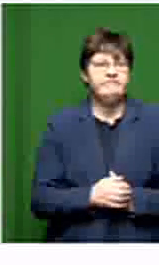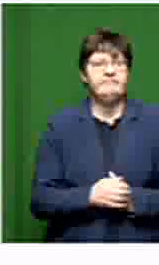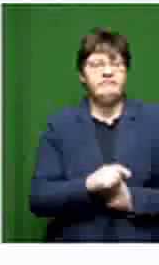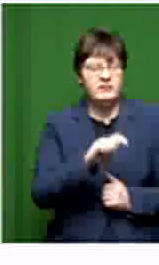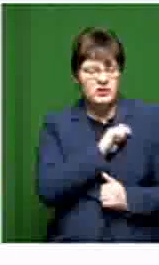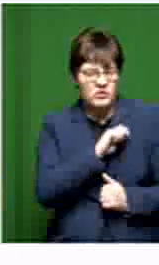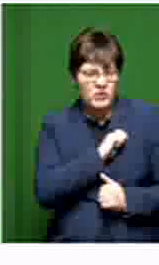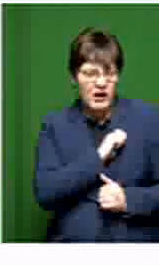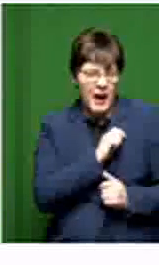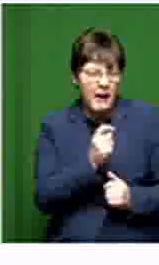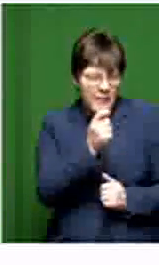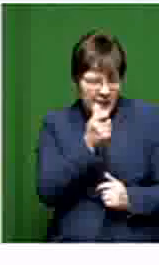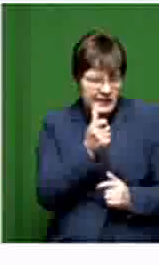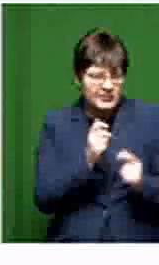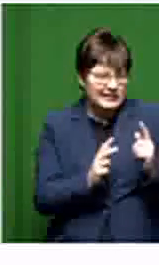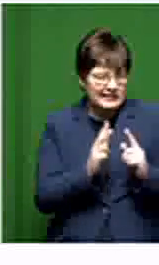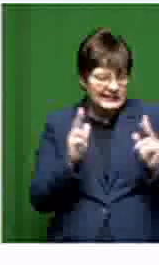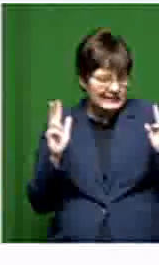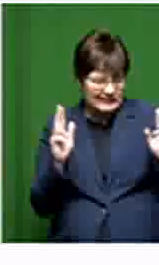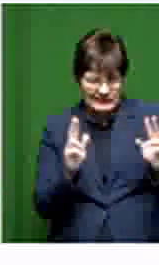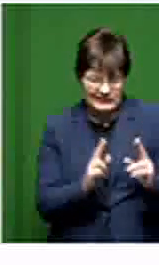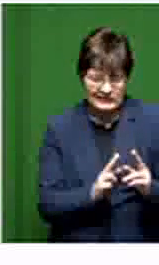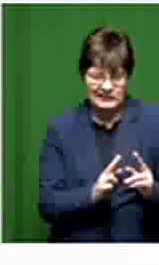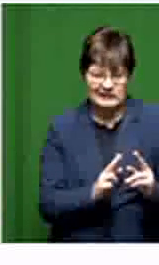cut down quite a bit of our